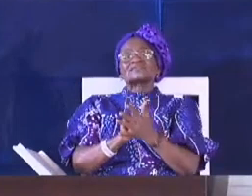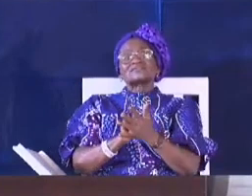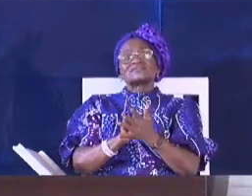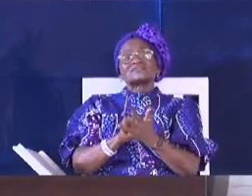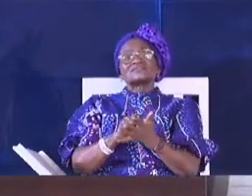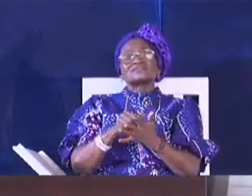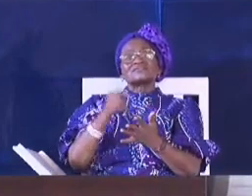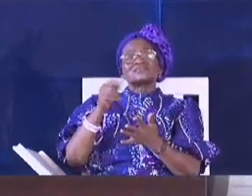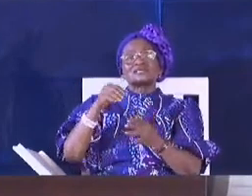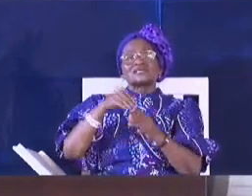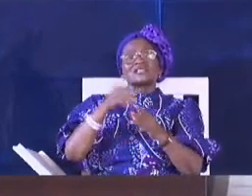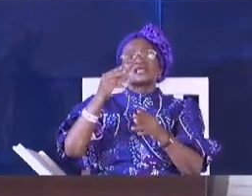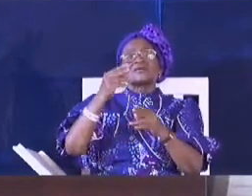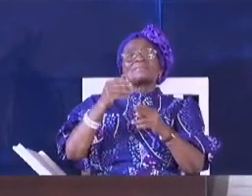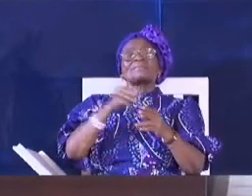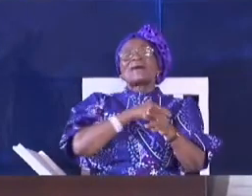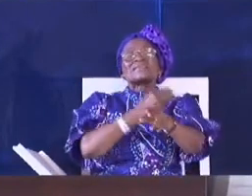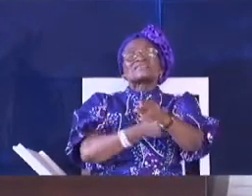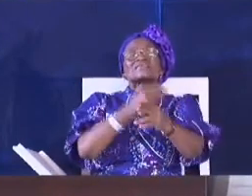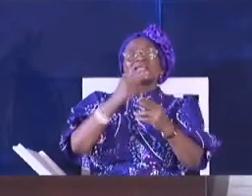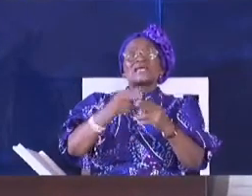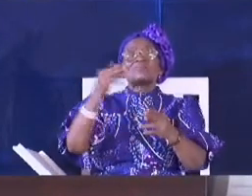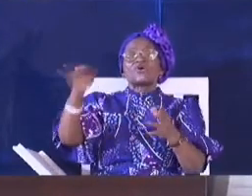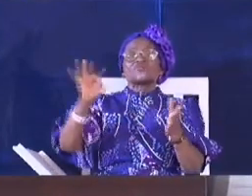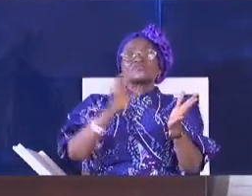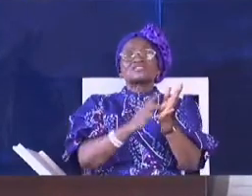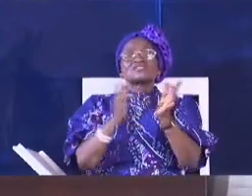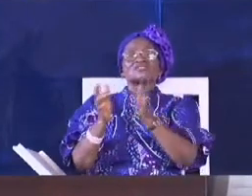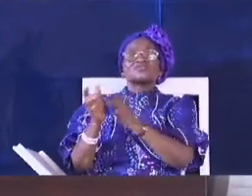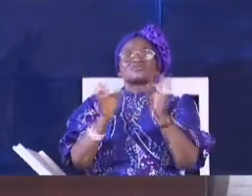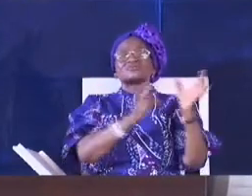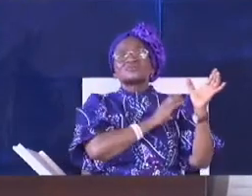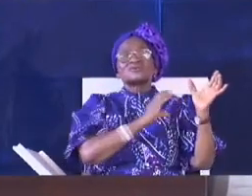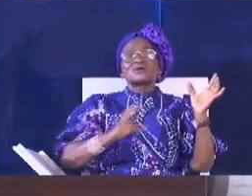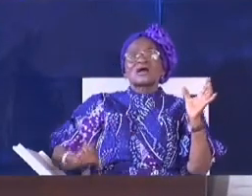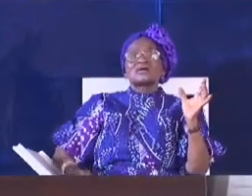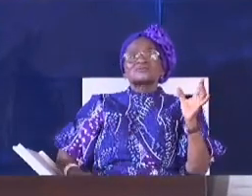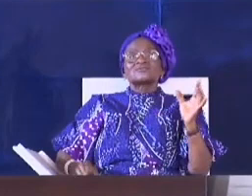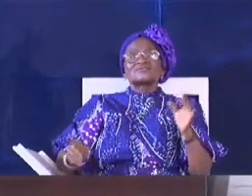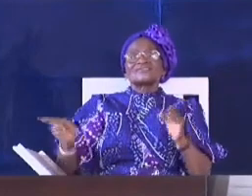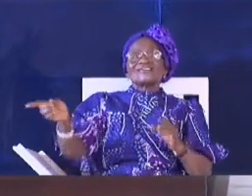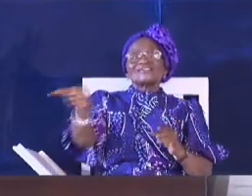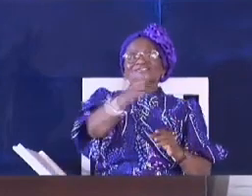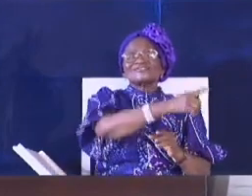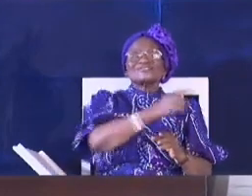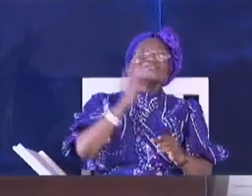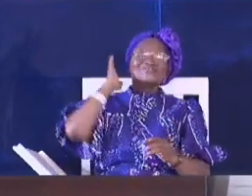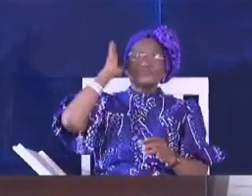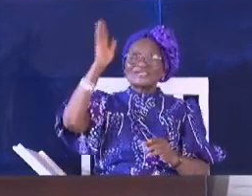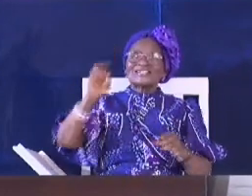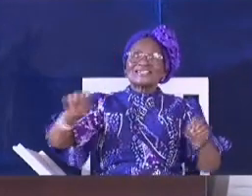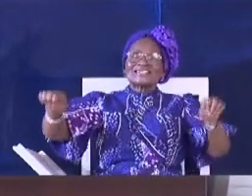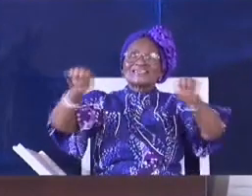in the mighty name of Jesus Christ, you will even forget time.